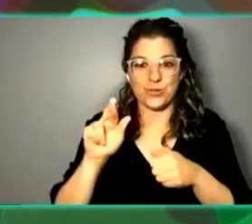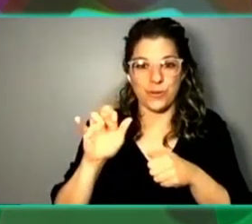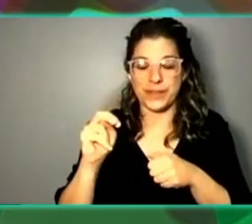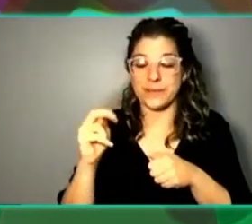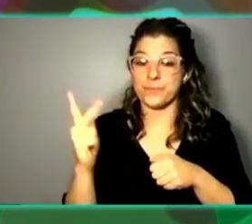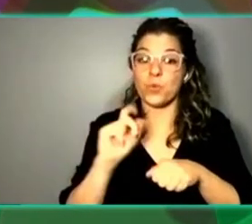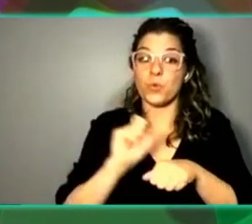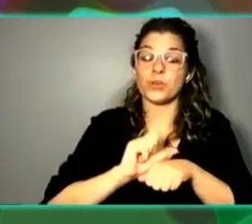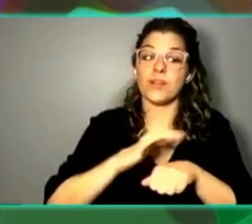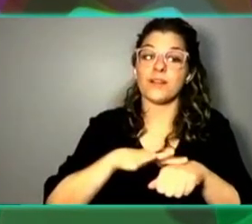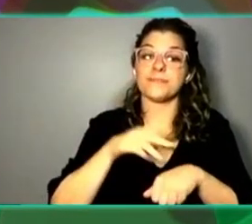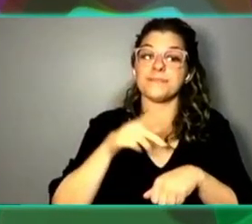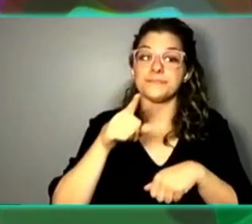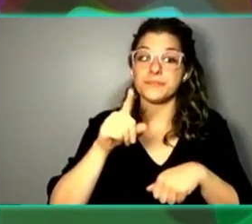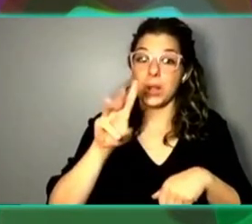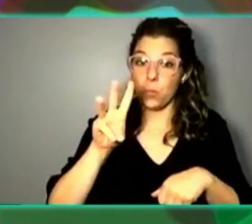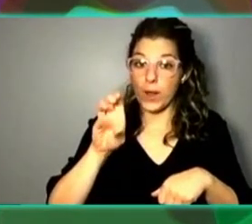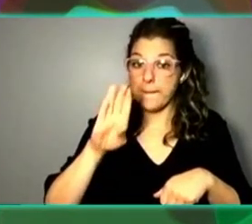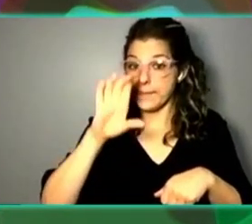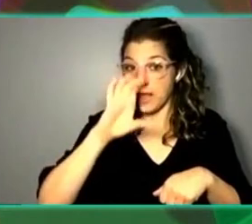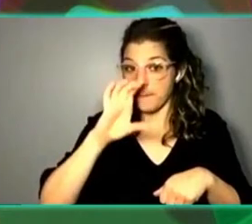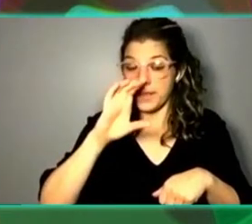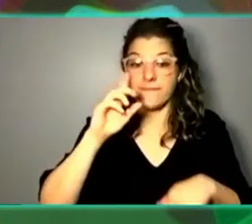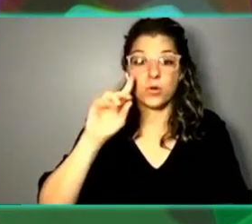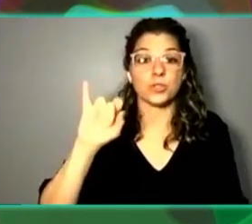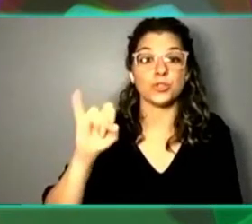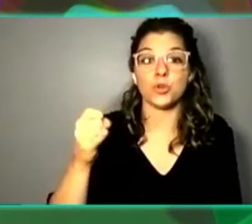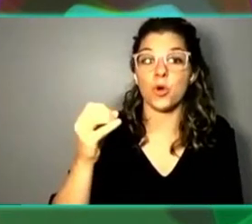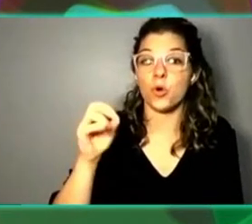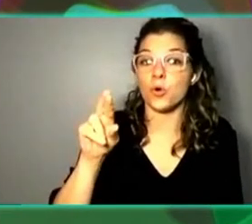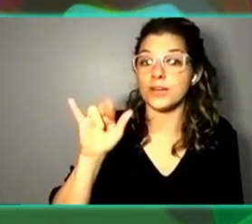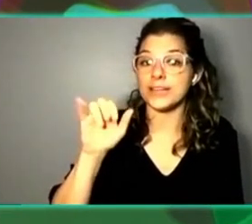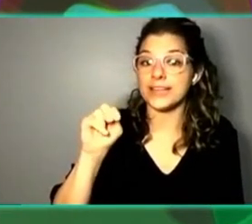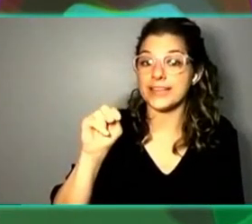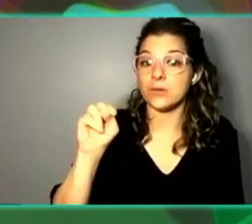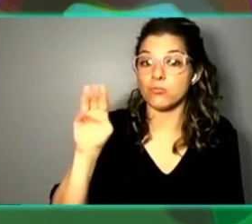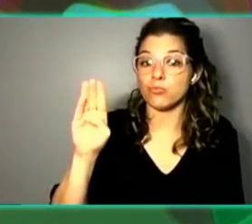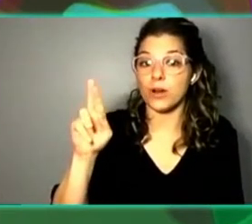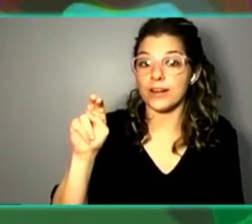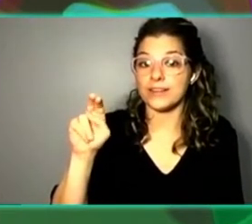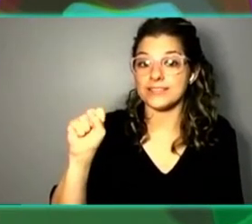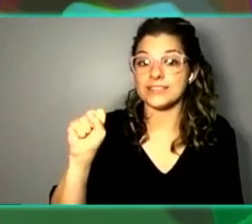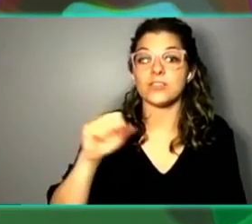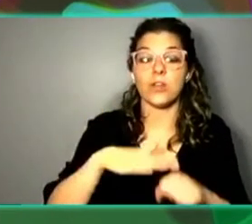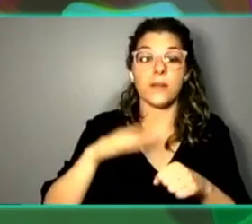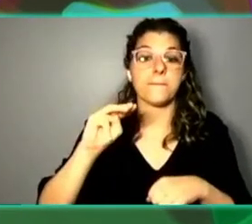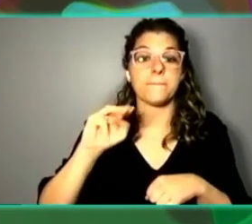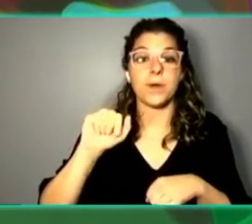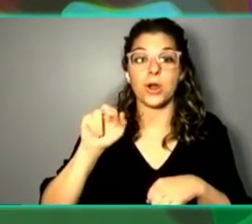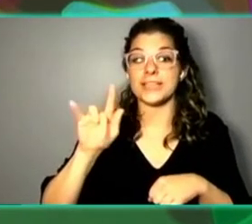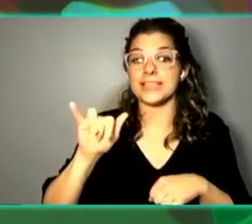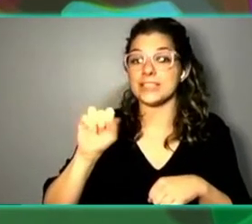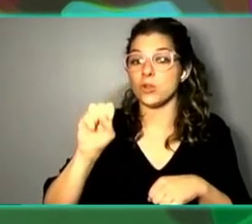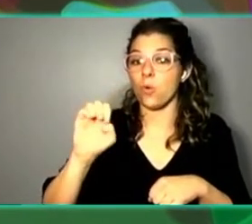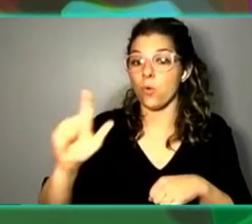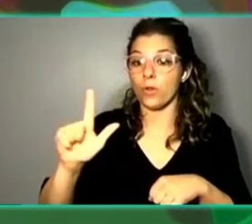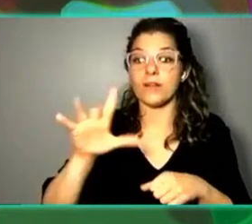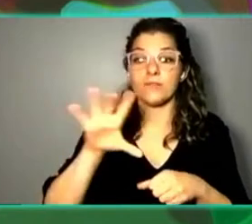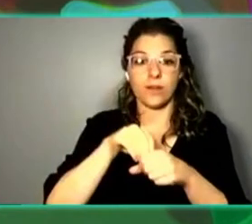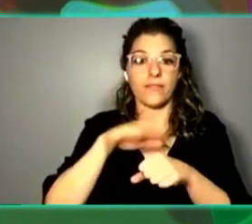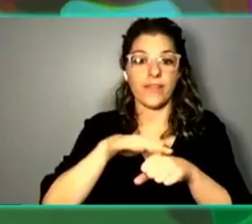on a webcomic for Jordan Brands called Marisole, which appeared in the Speakers app, which was really cool to work on.